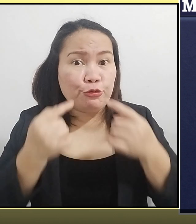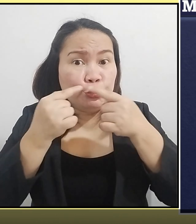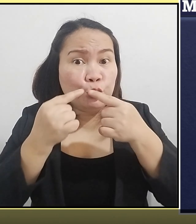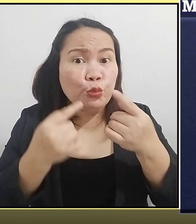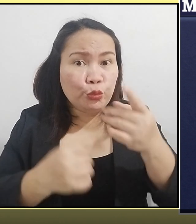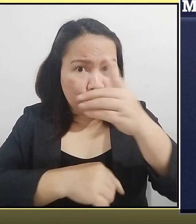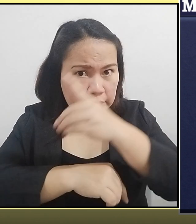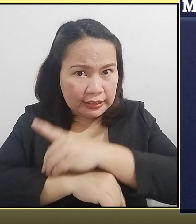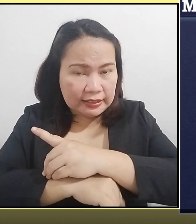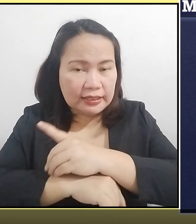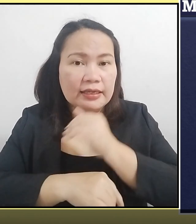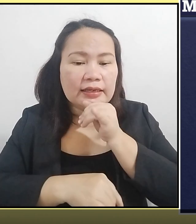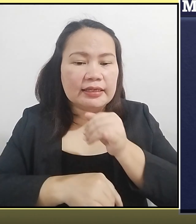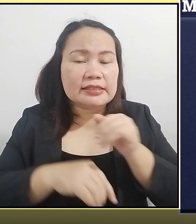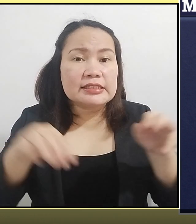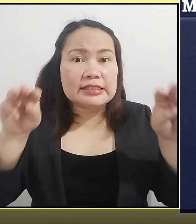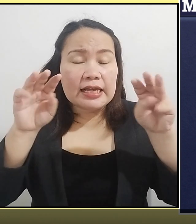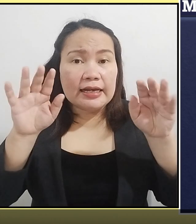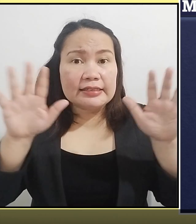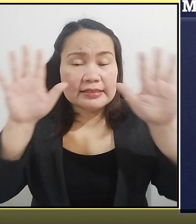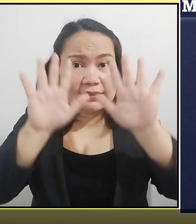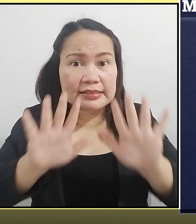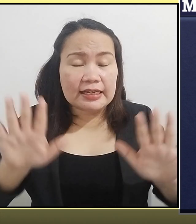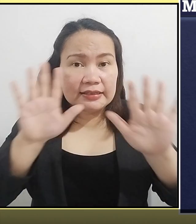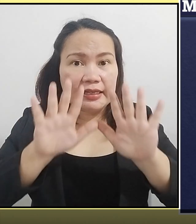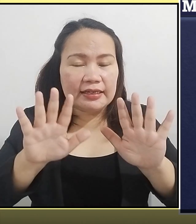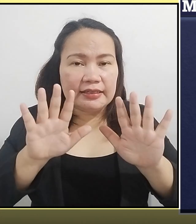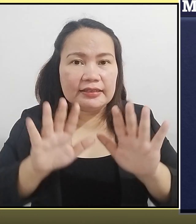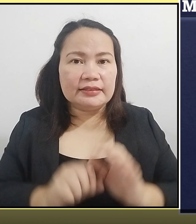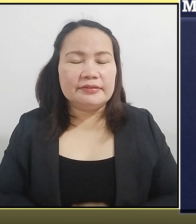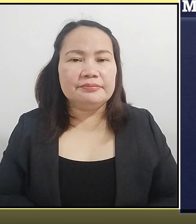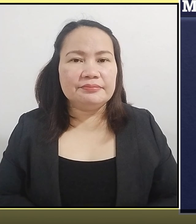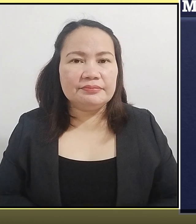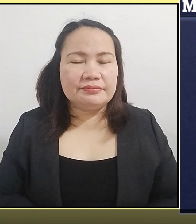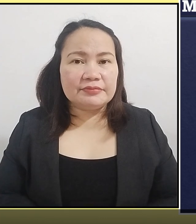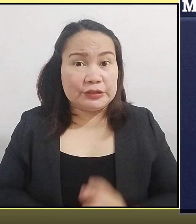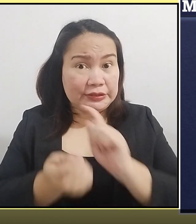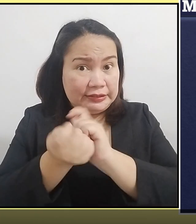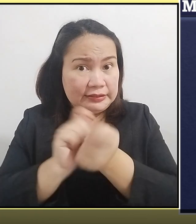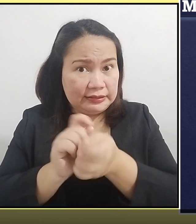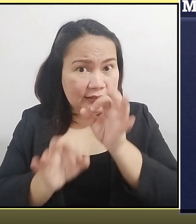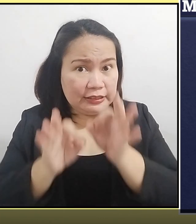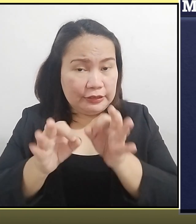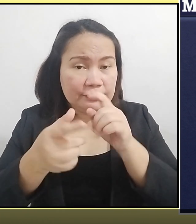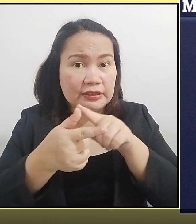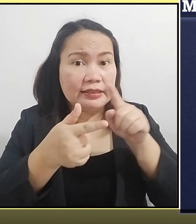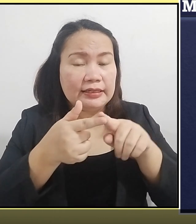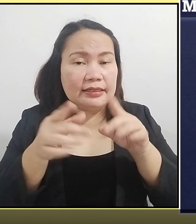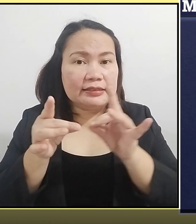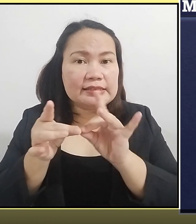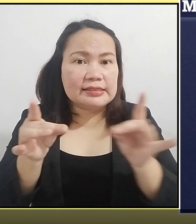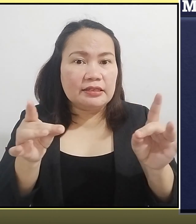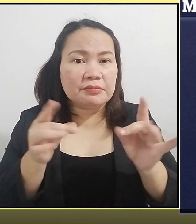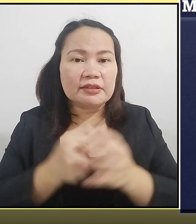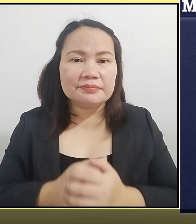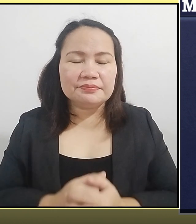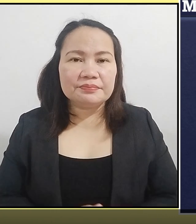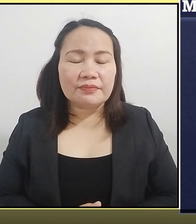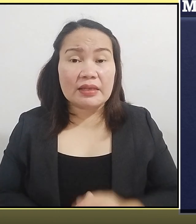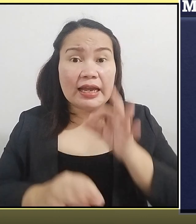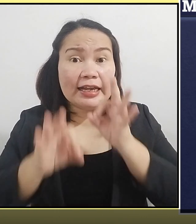is Sunday is your conclusion. So, let us rewrite the given state hypothesis and conclusion into if-then